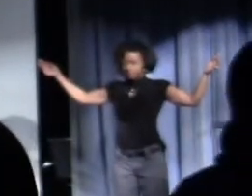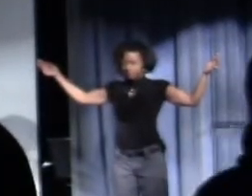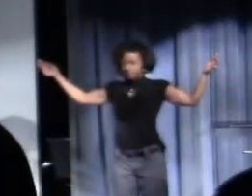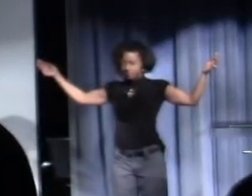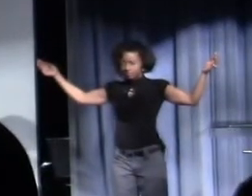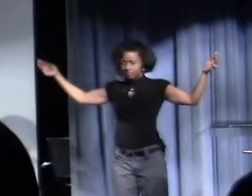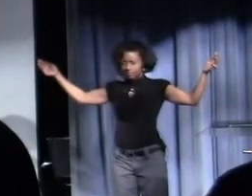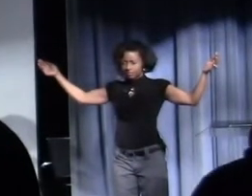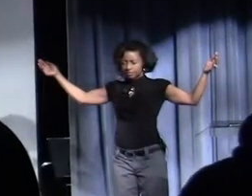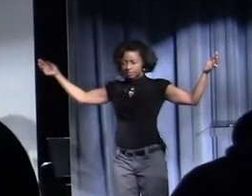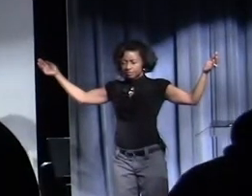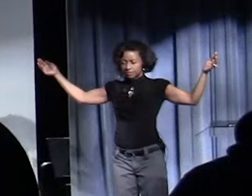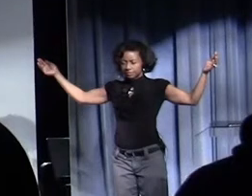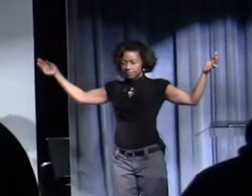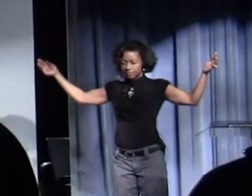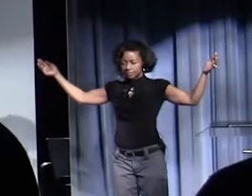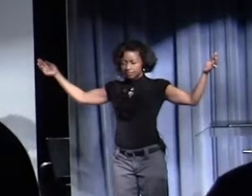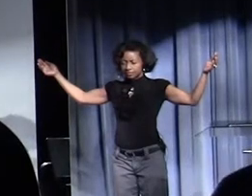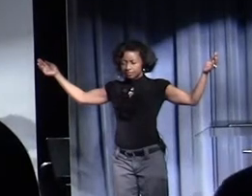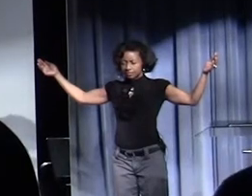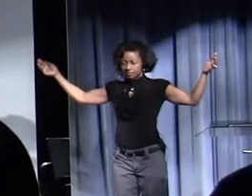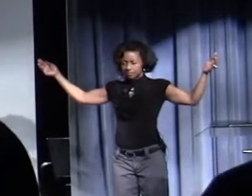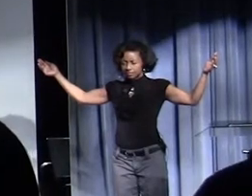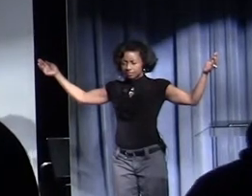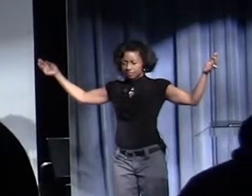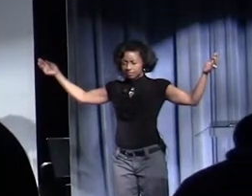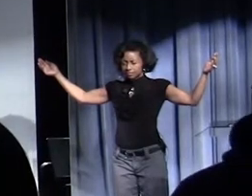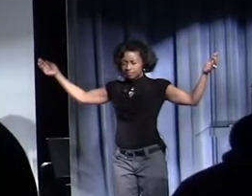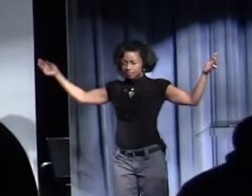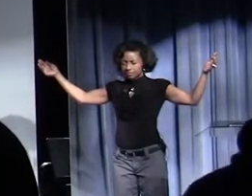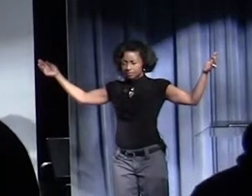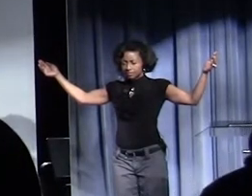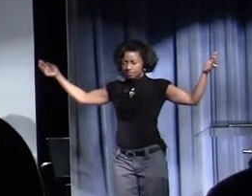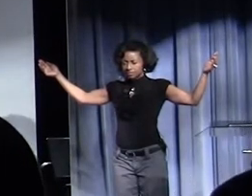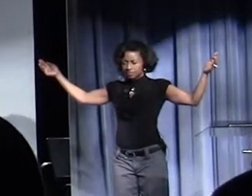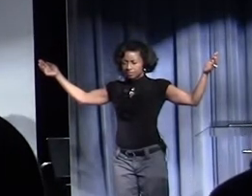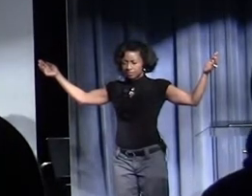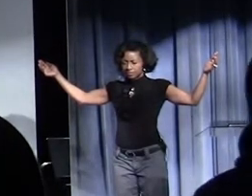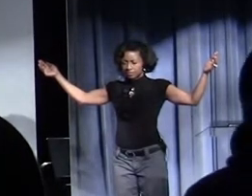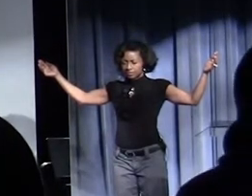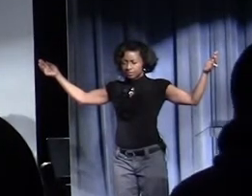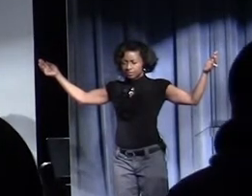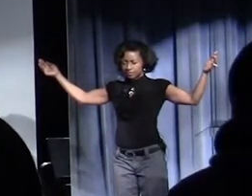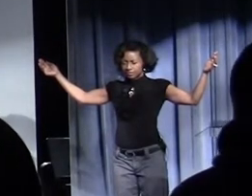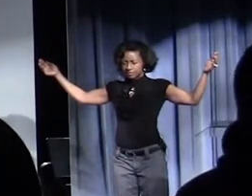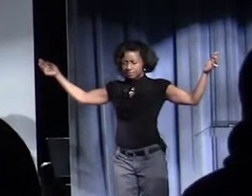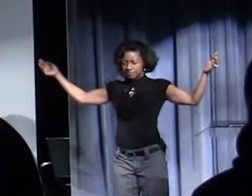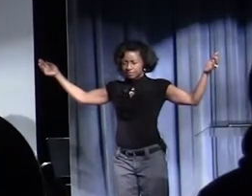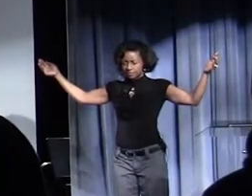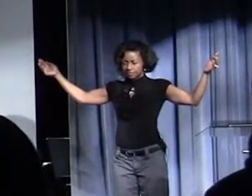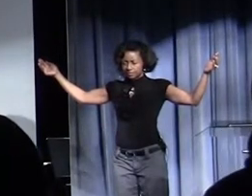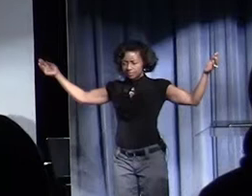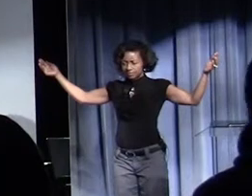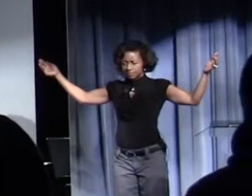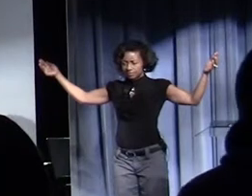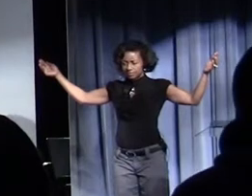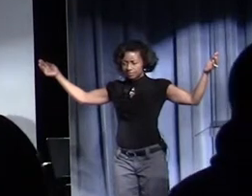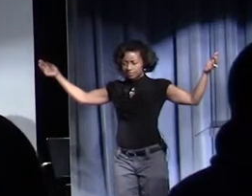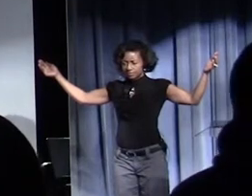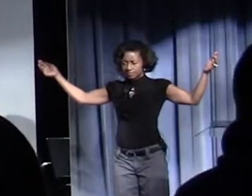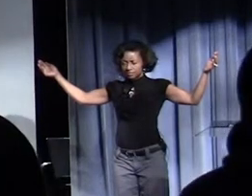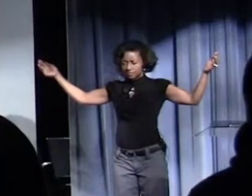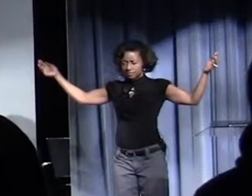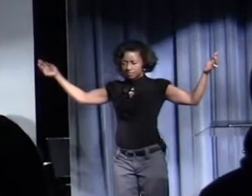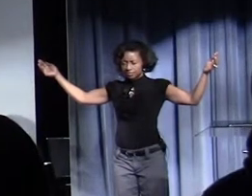consistency that we're acting like the Word wants us to act, God. Lord, God, I know one thing that bothers Your heart, because it bothers my heart when I hear people say,